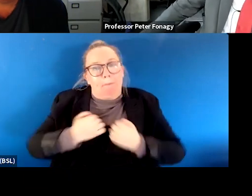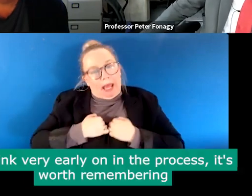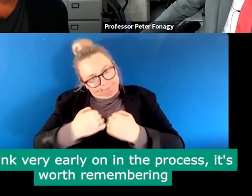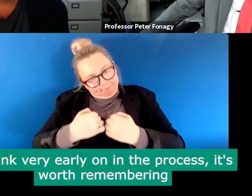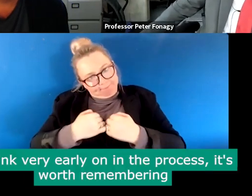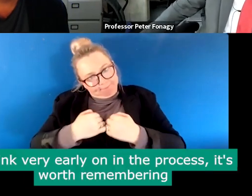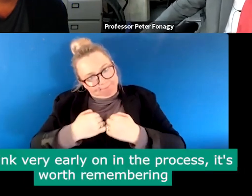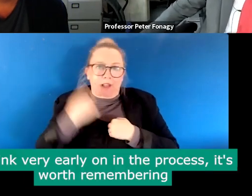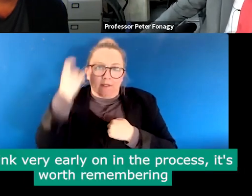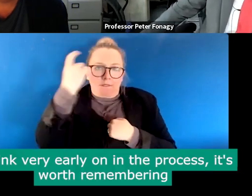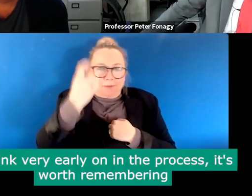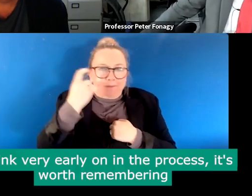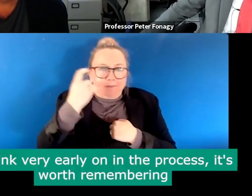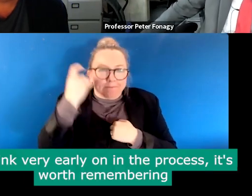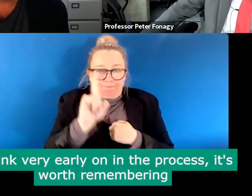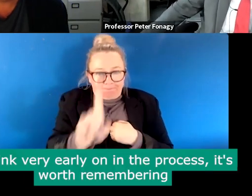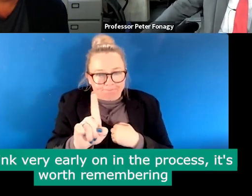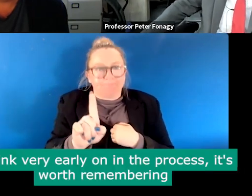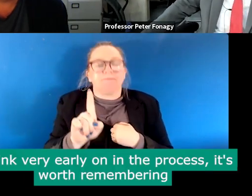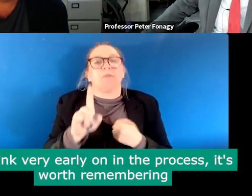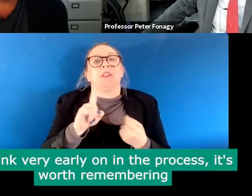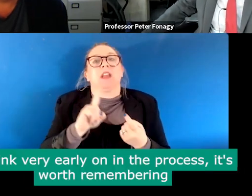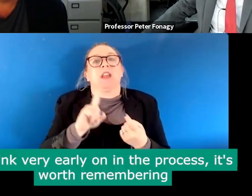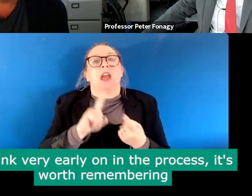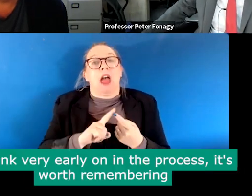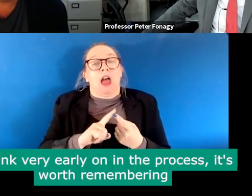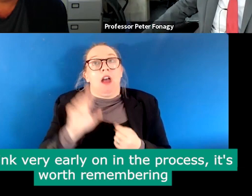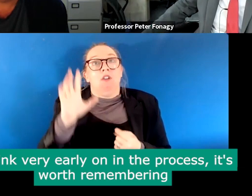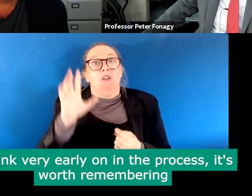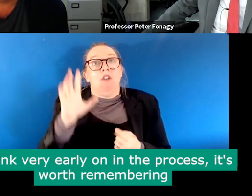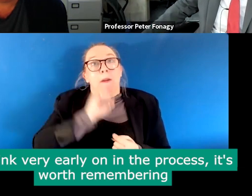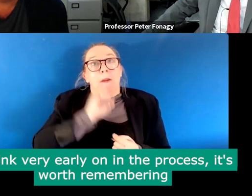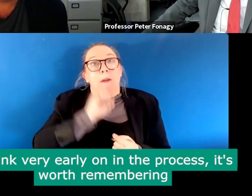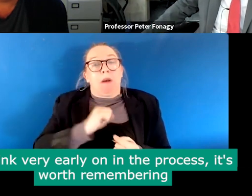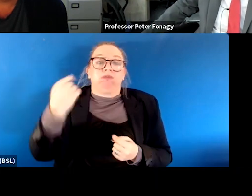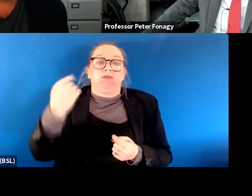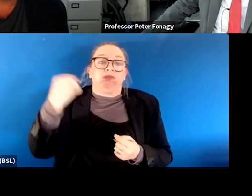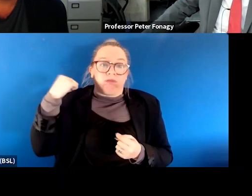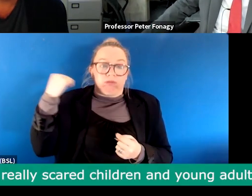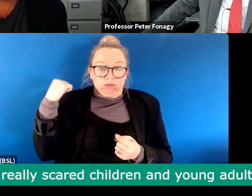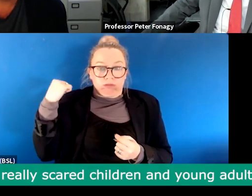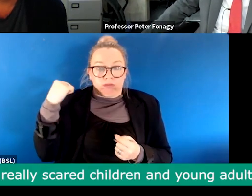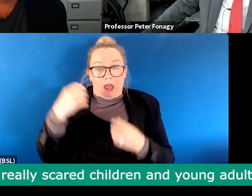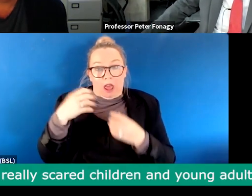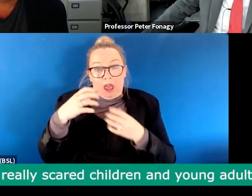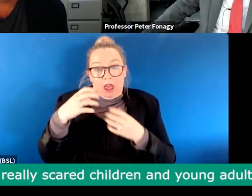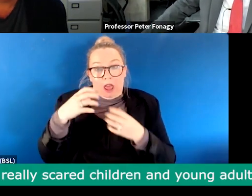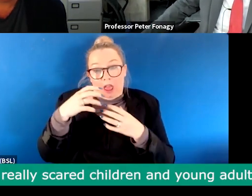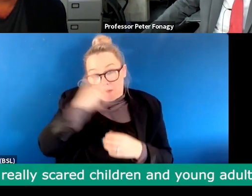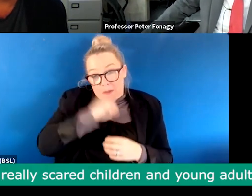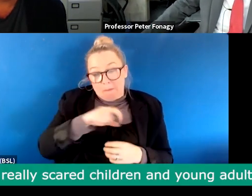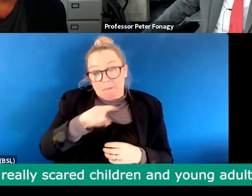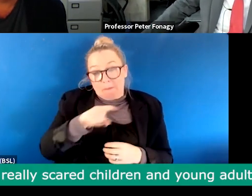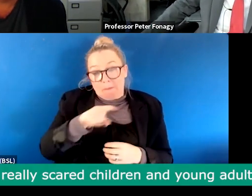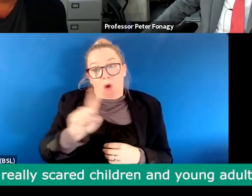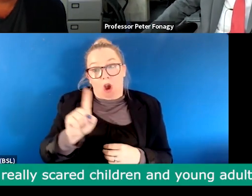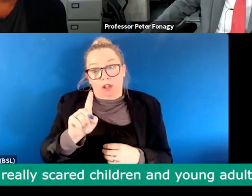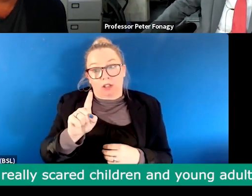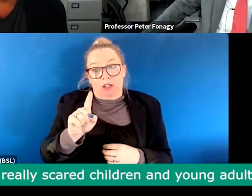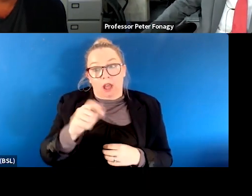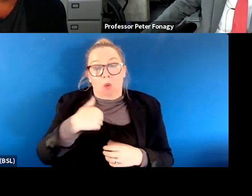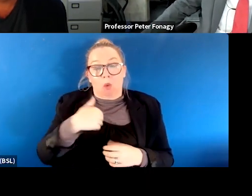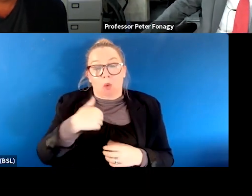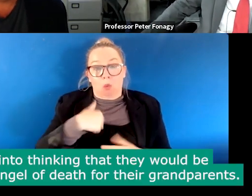I think very early on in the process, it's worth remembering that we really scared children and